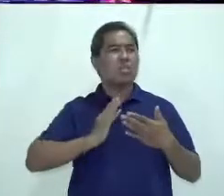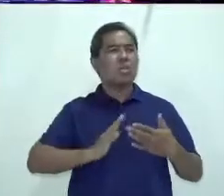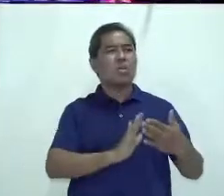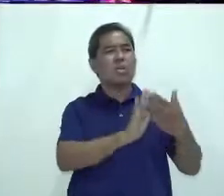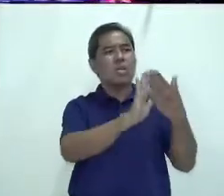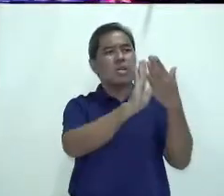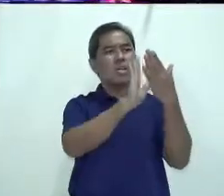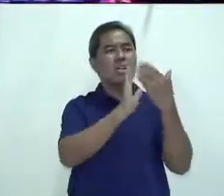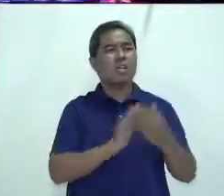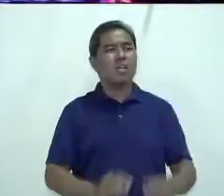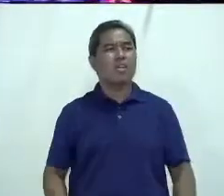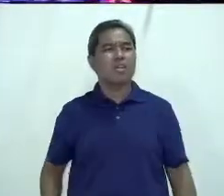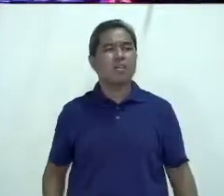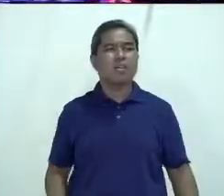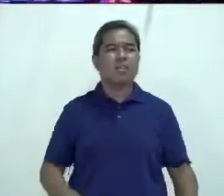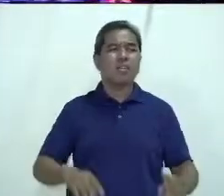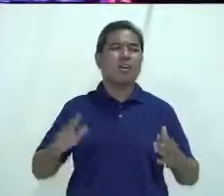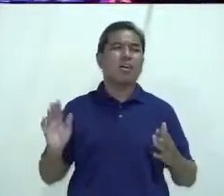Oh